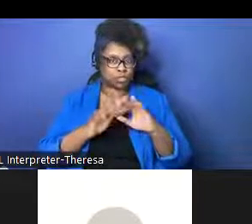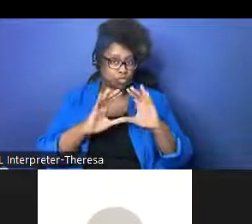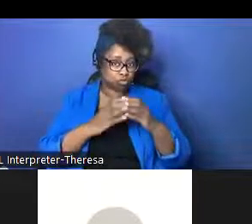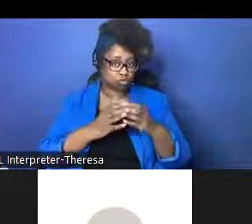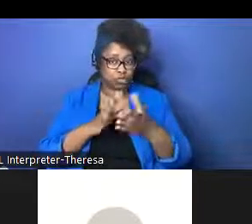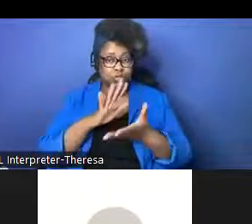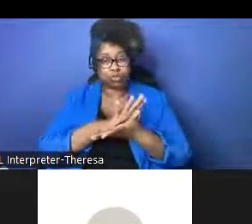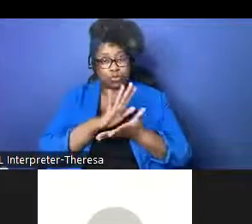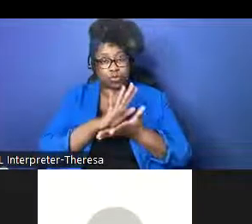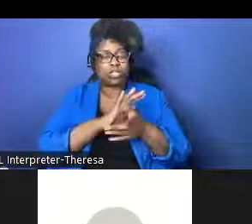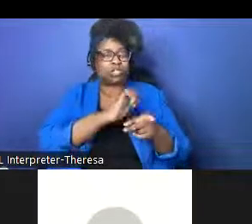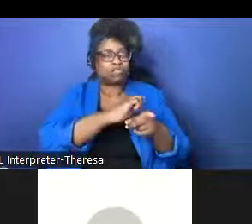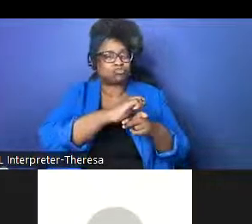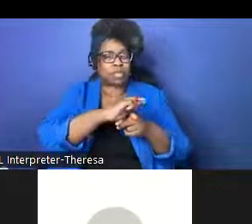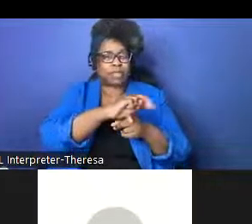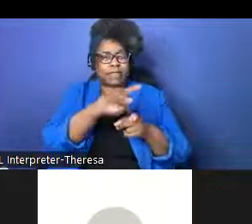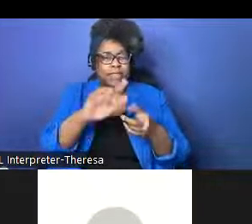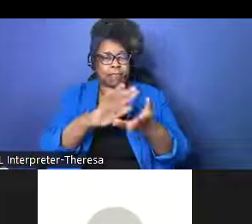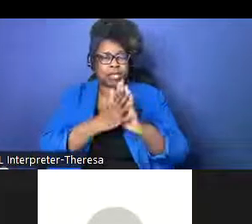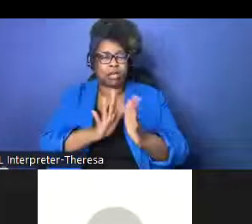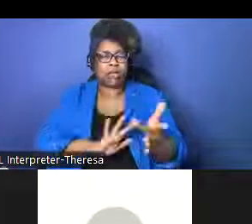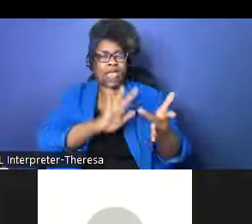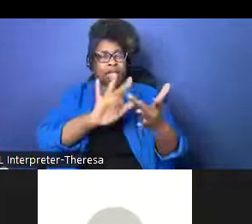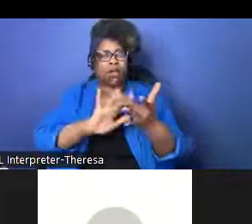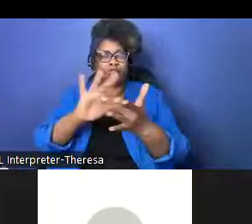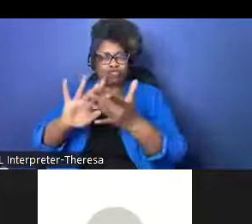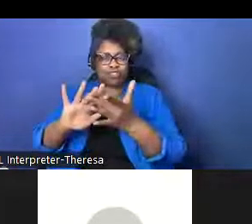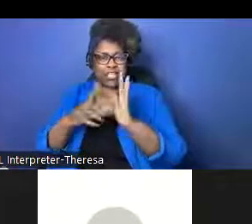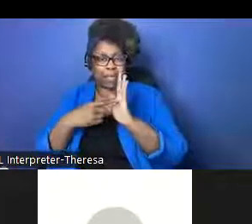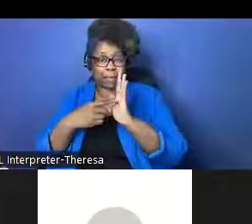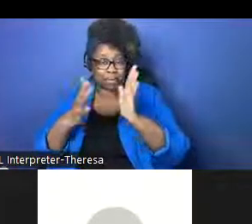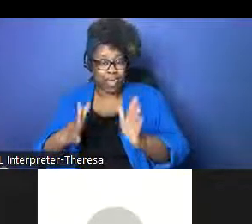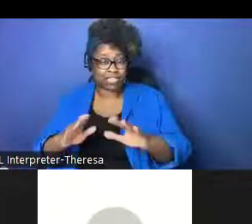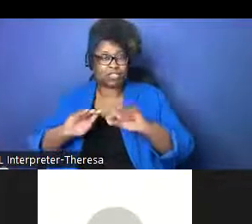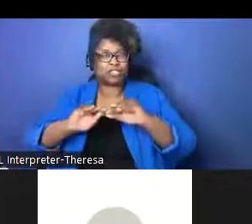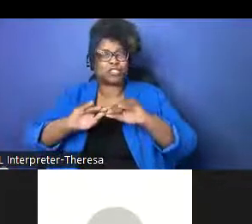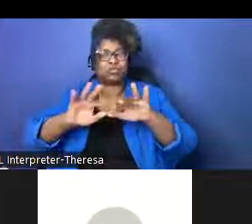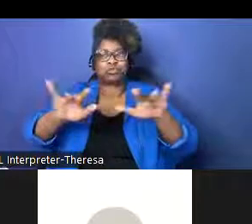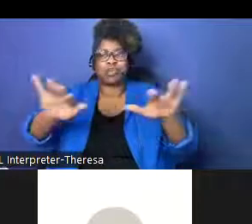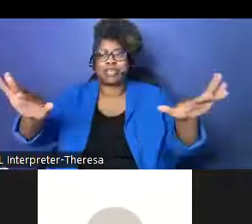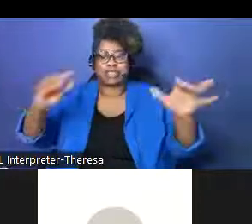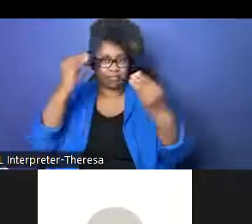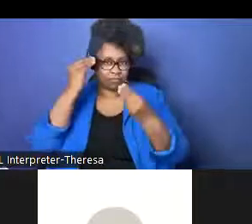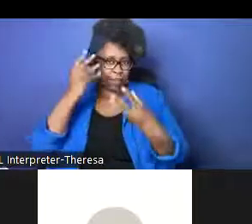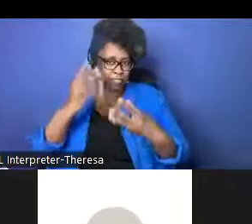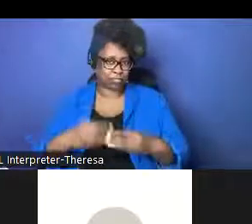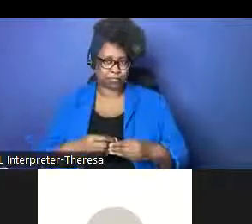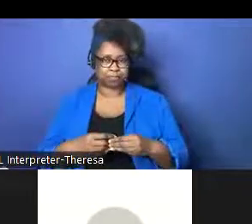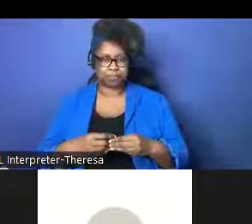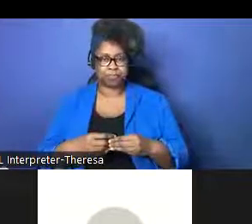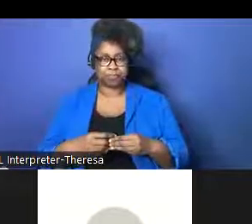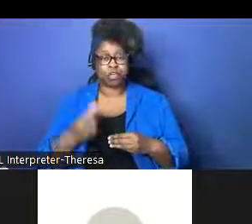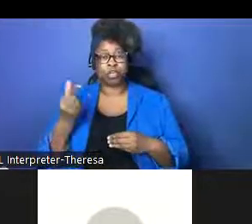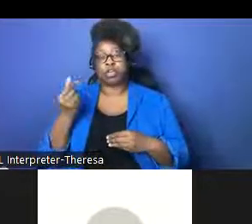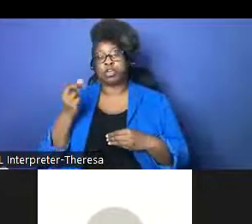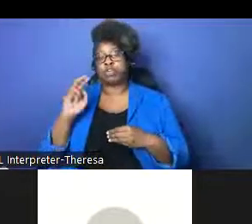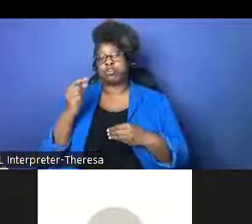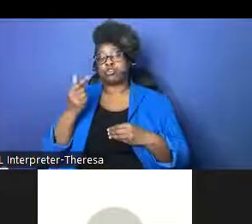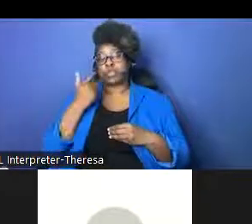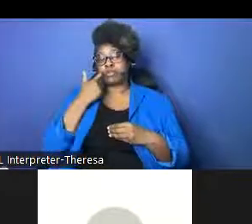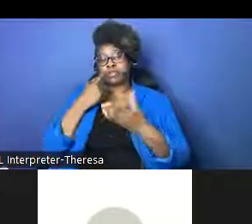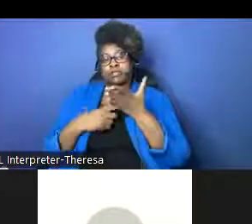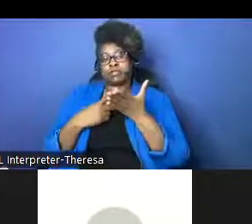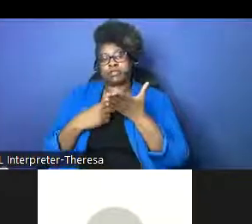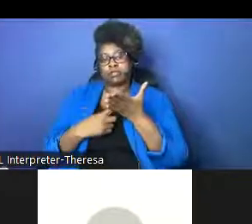schools, to help them become outreach ambassadors and help spread the information around. So Greg was talking a bit